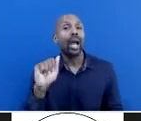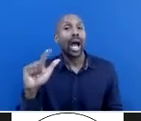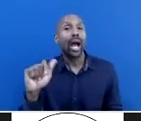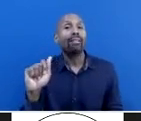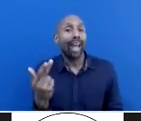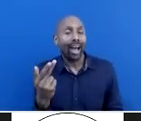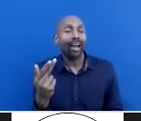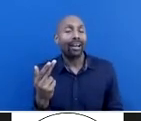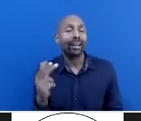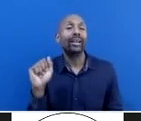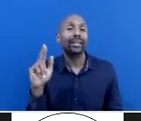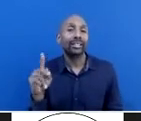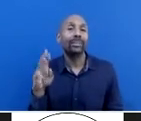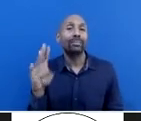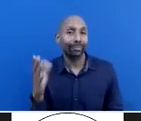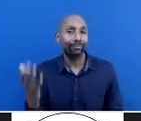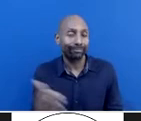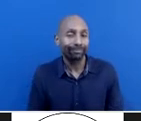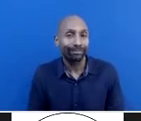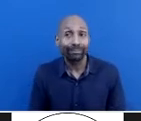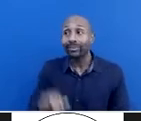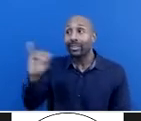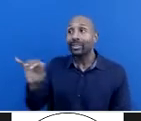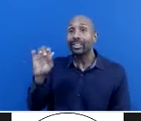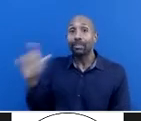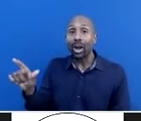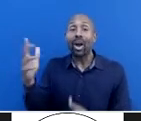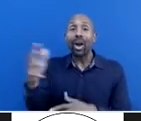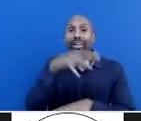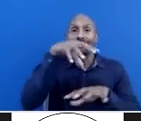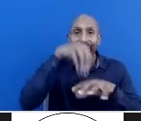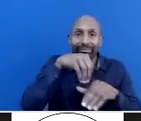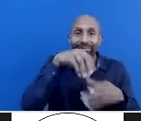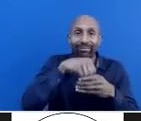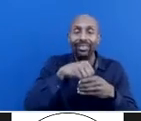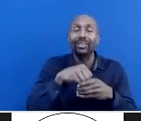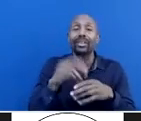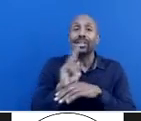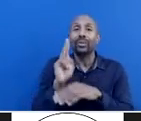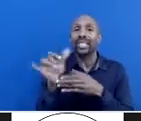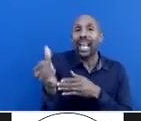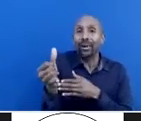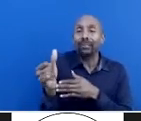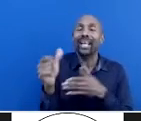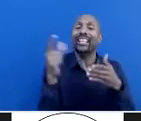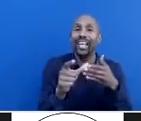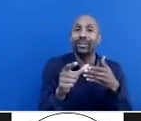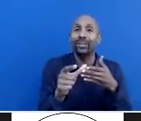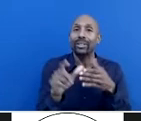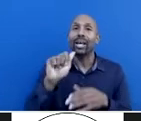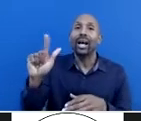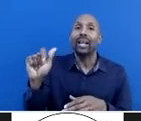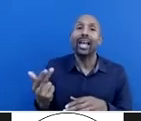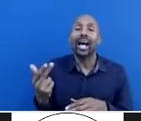So Jamal has buried in the Arabic characters Allahu Akbar, Allah Supreme, to give expression